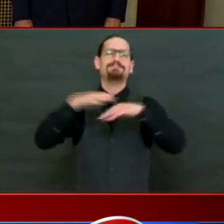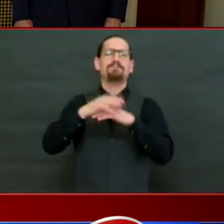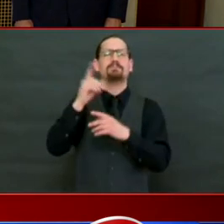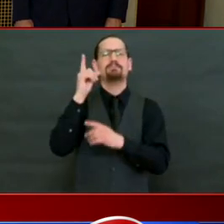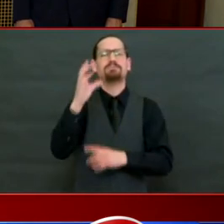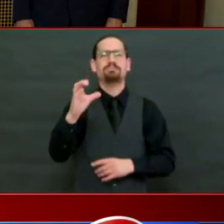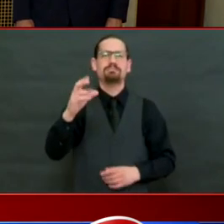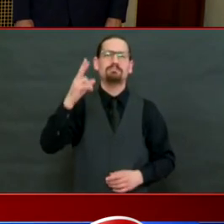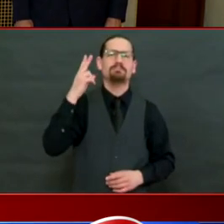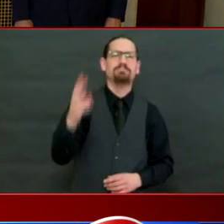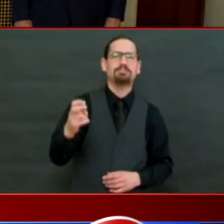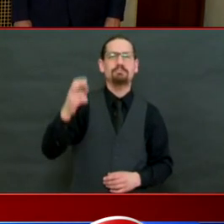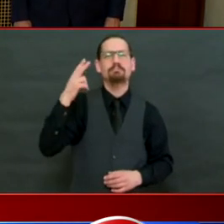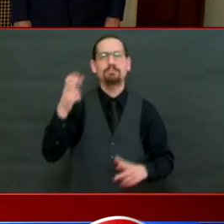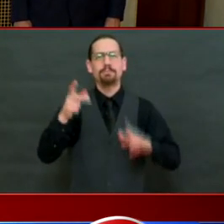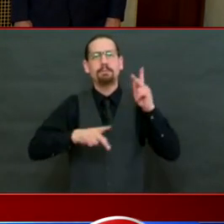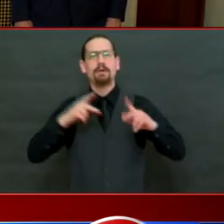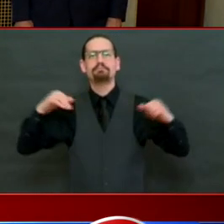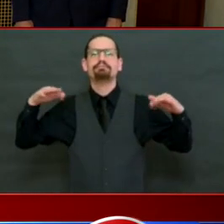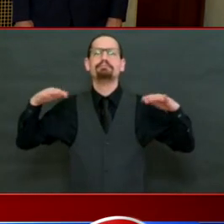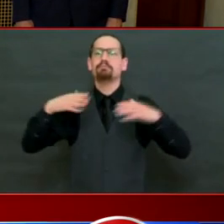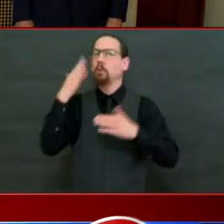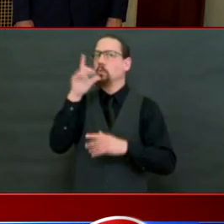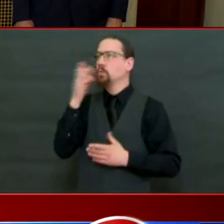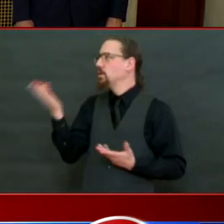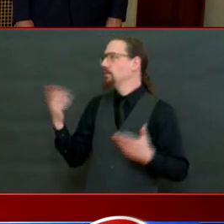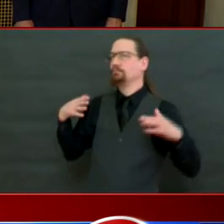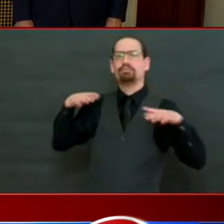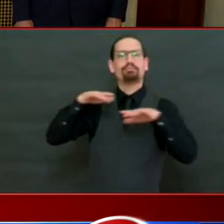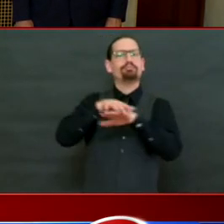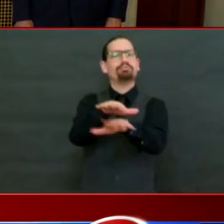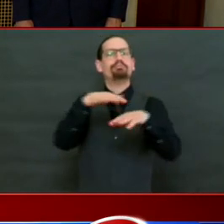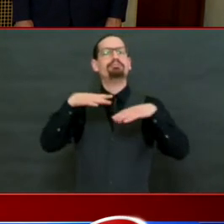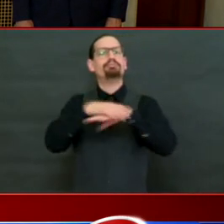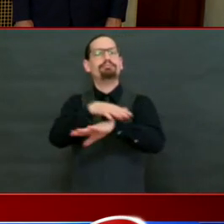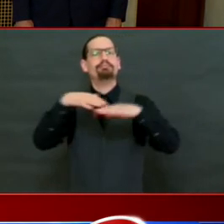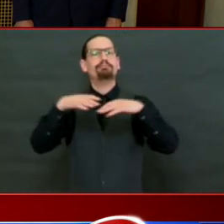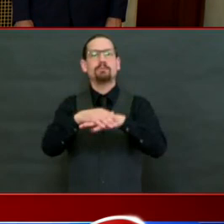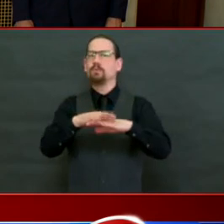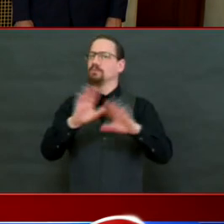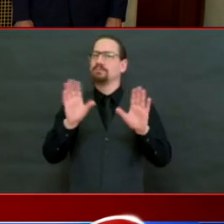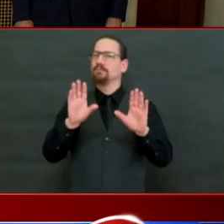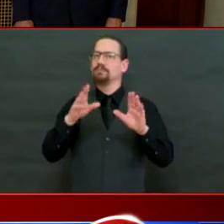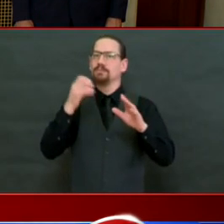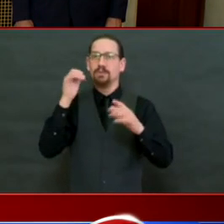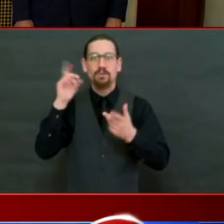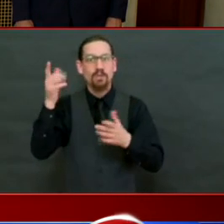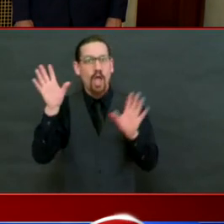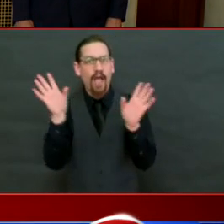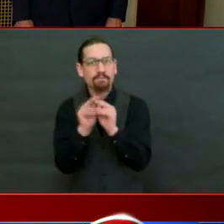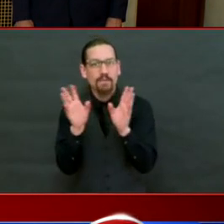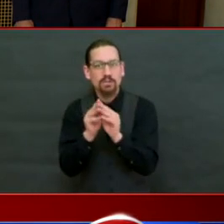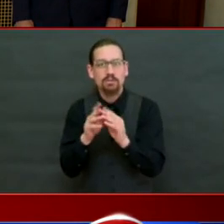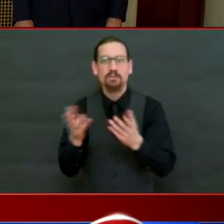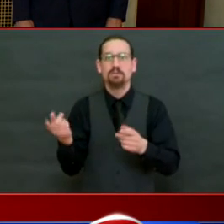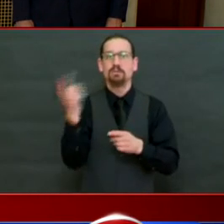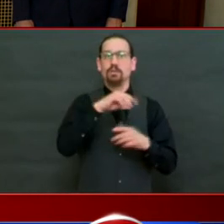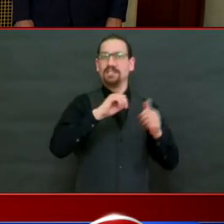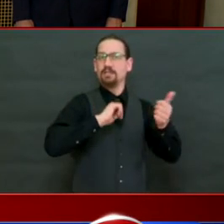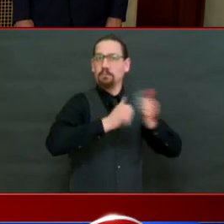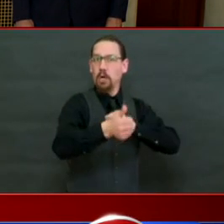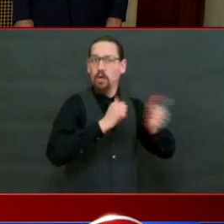places that rely on big crowds, conventions, sports gatherings, music